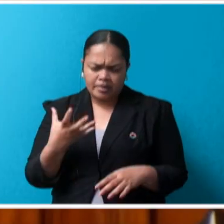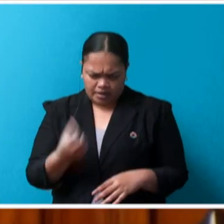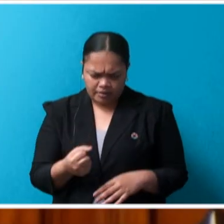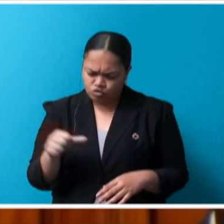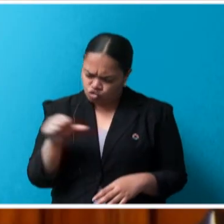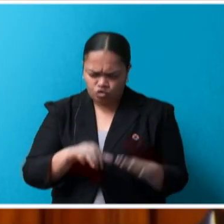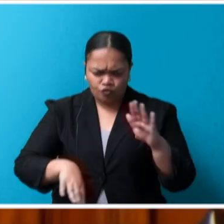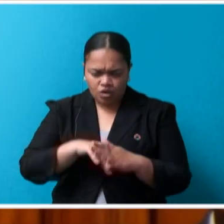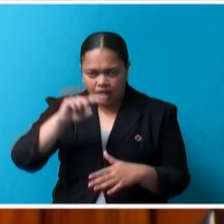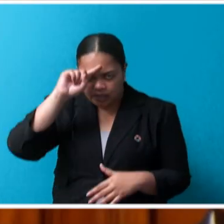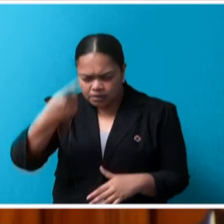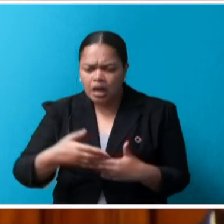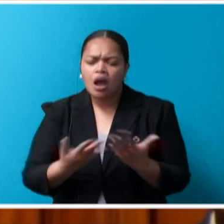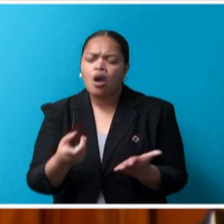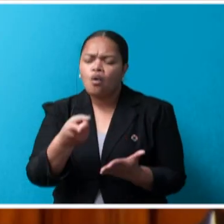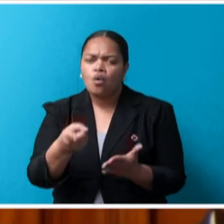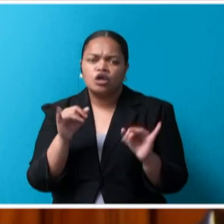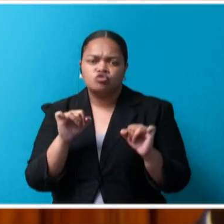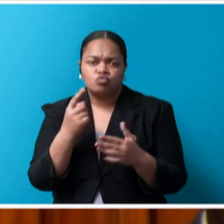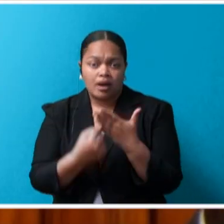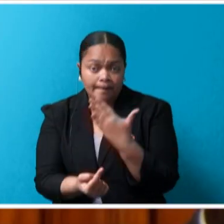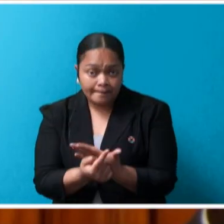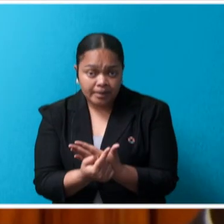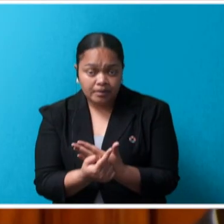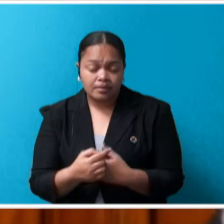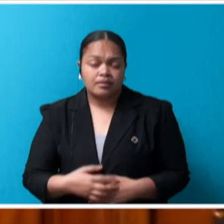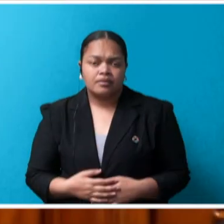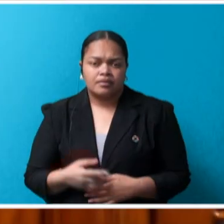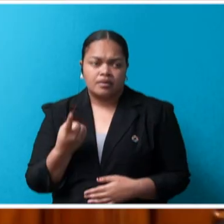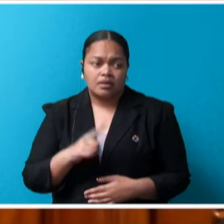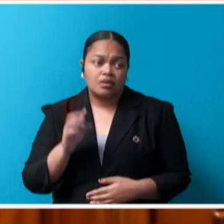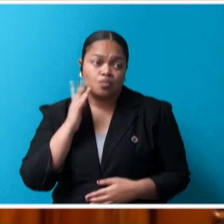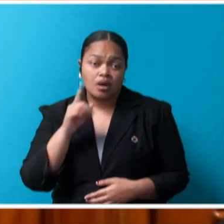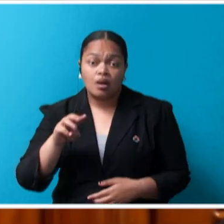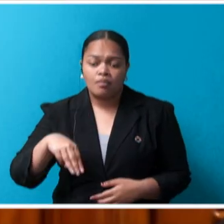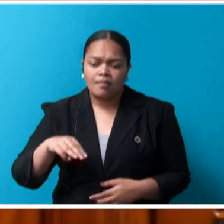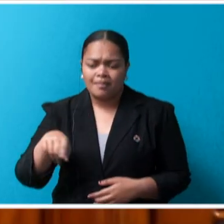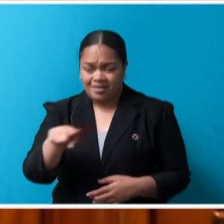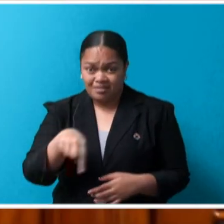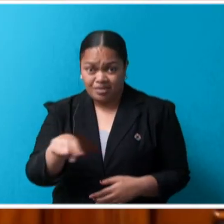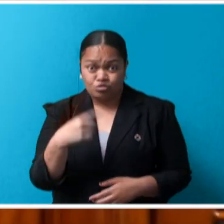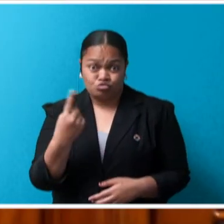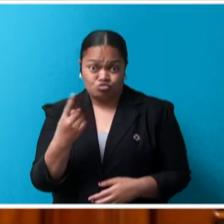understand how the restructuring occurred and whether the interests of the cooperative members were properly protected.